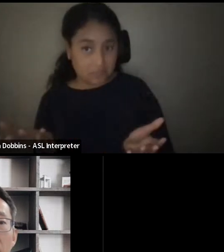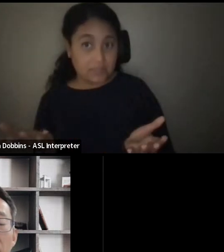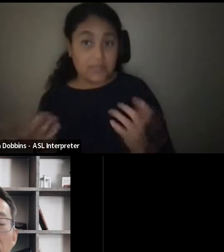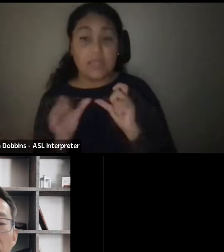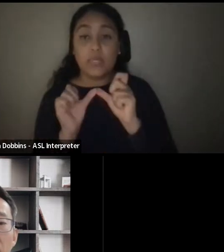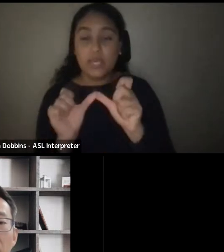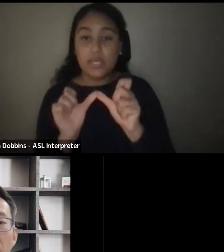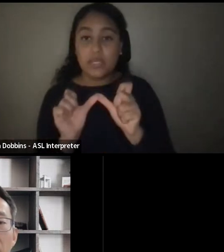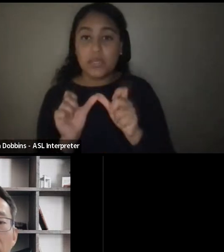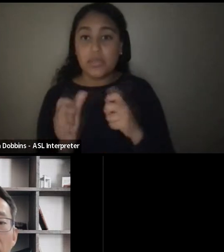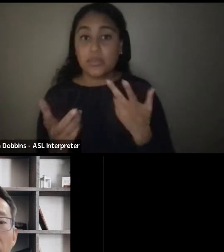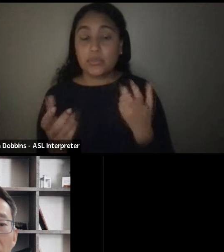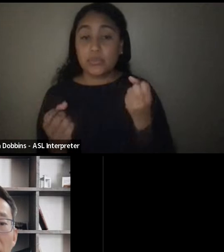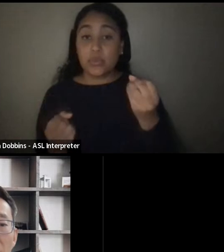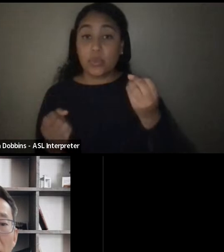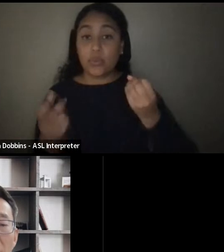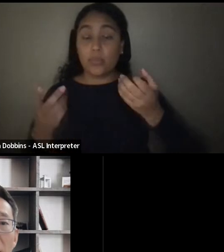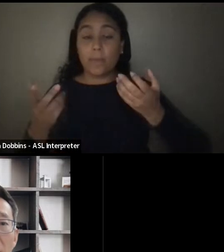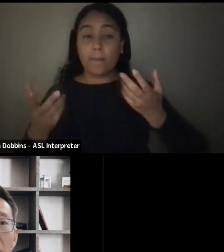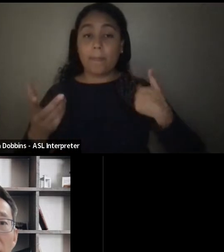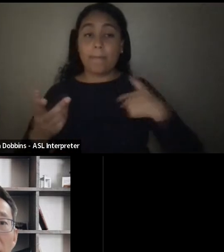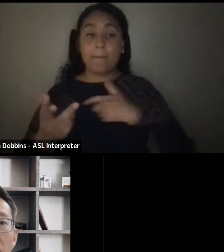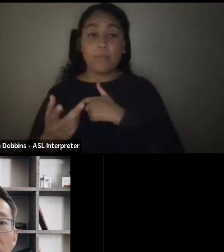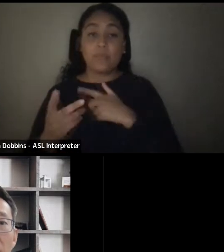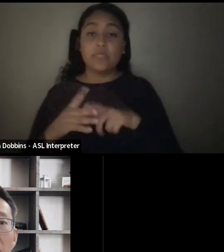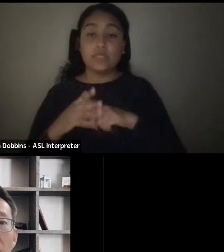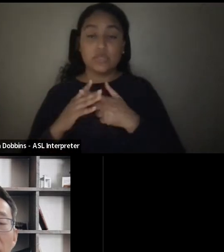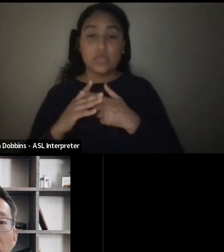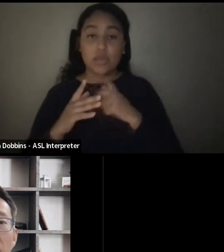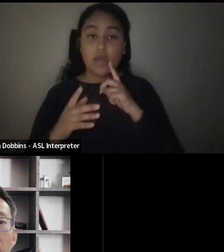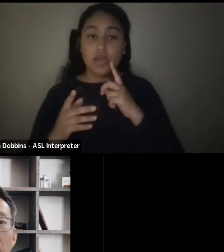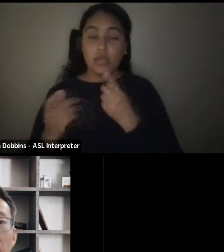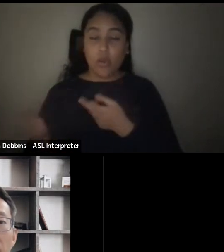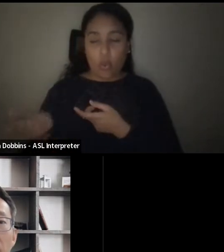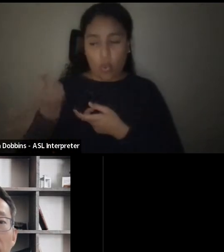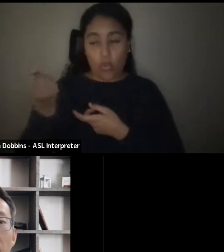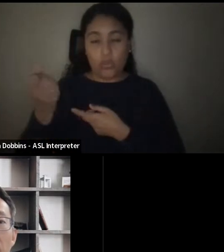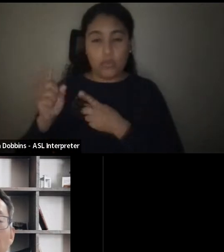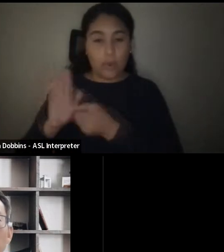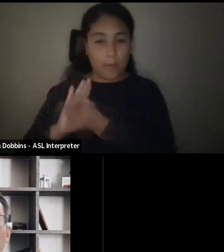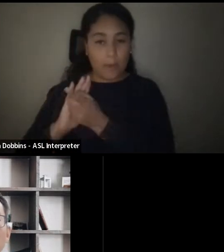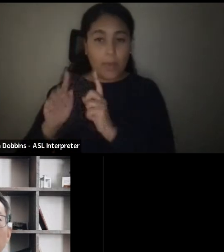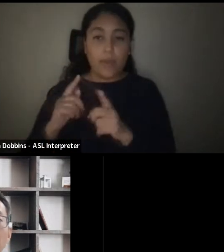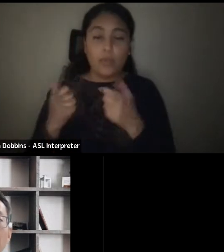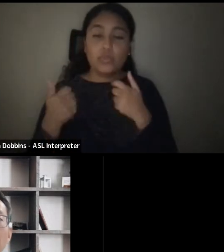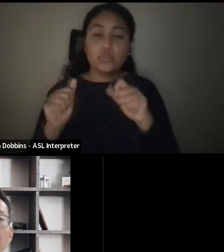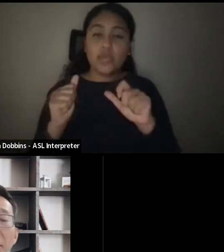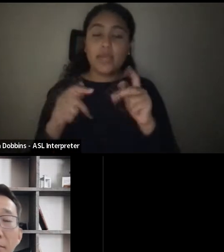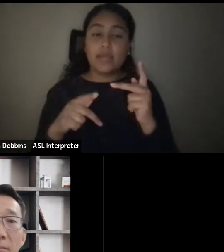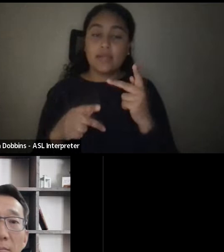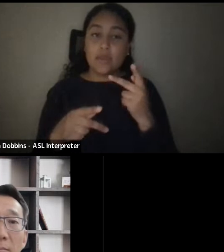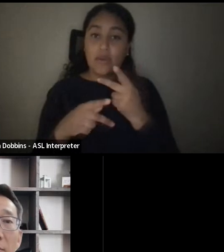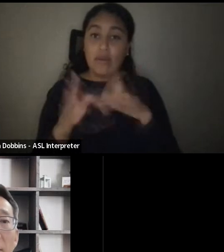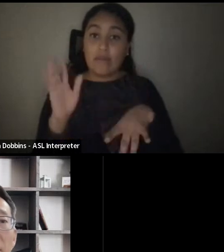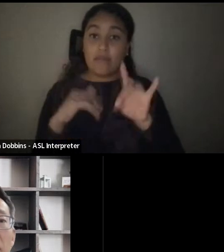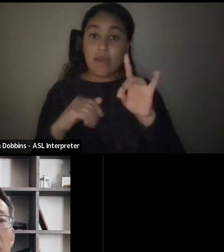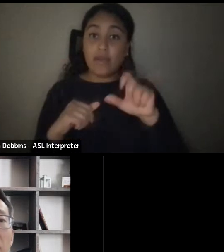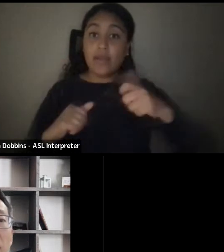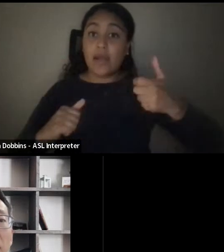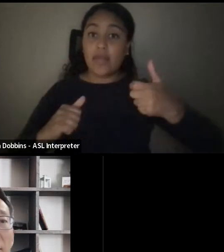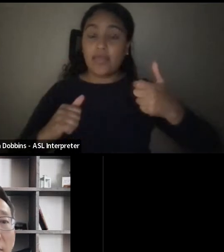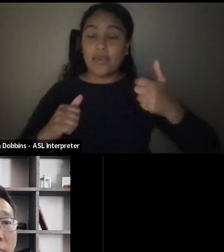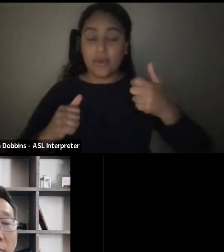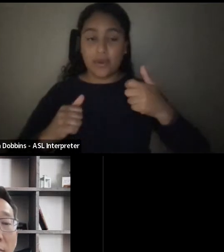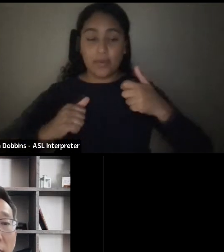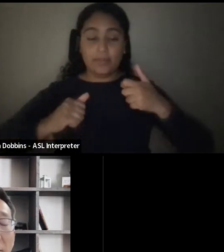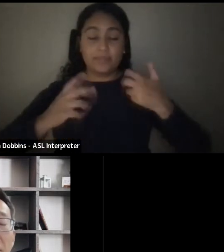move forward. So we have put that down for the moment, but we will continue to look for opportunities, even in this higher interest